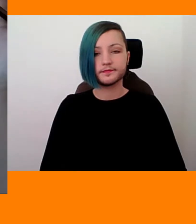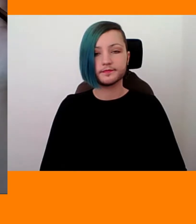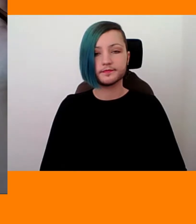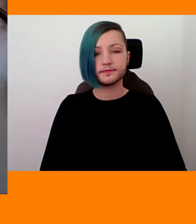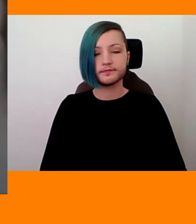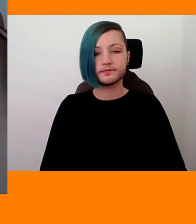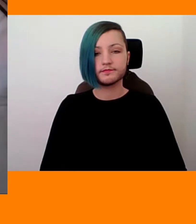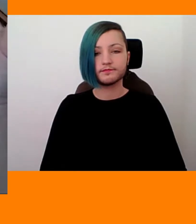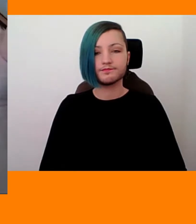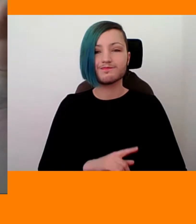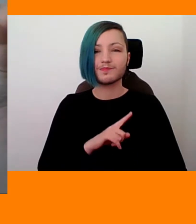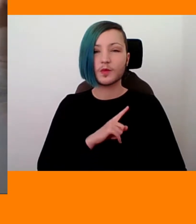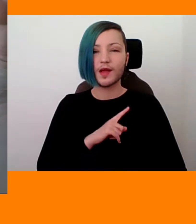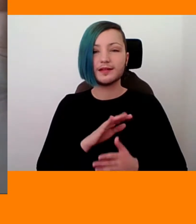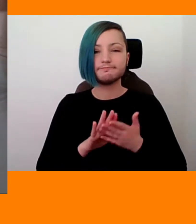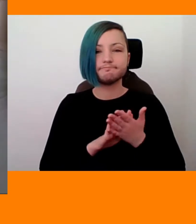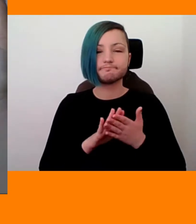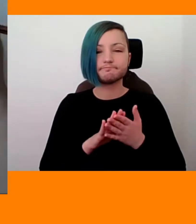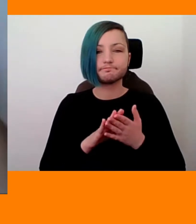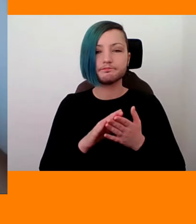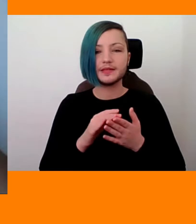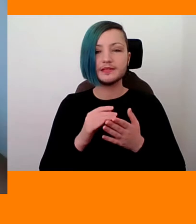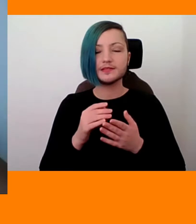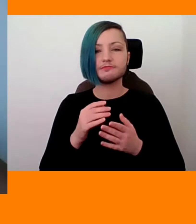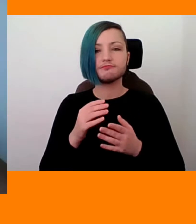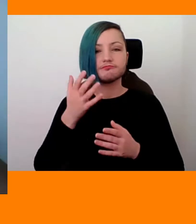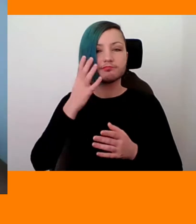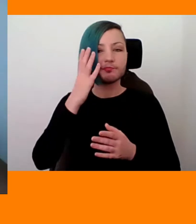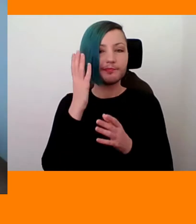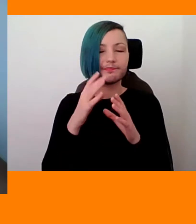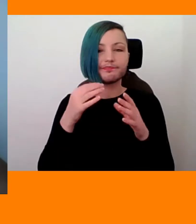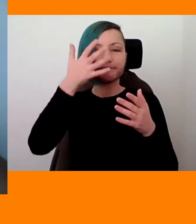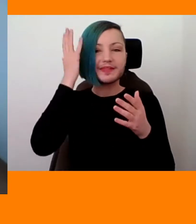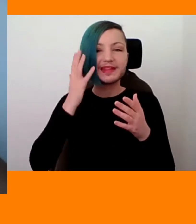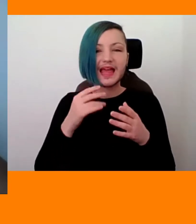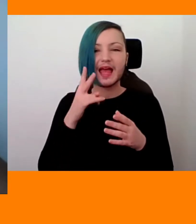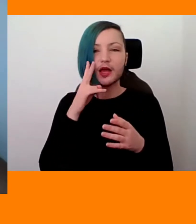This just makes the hair look a little bit more opaque.